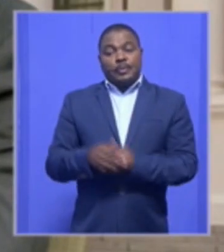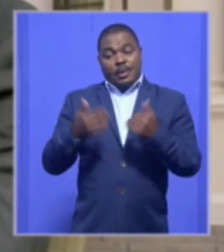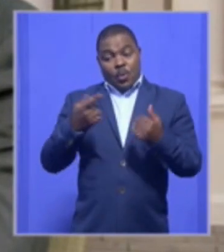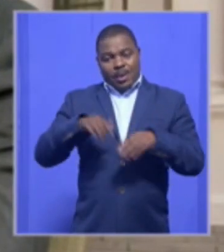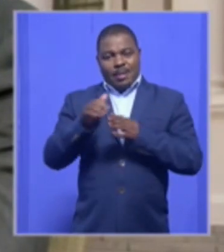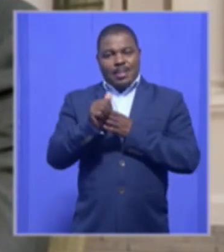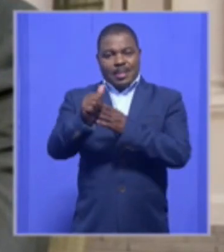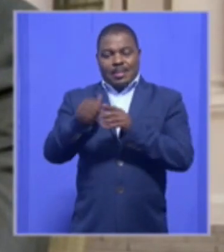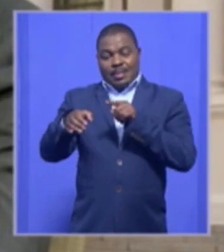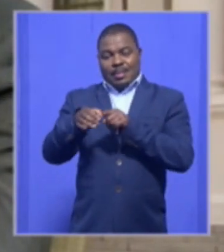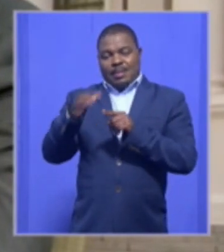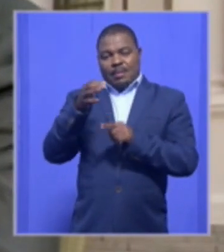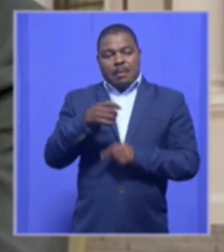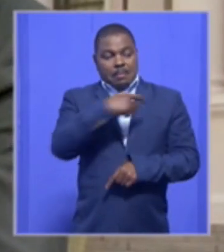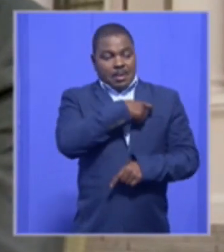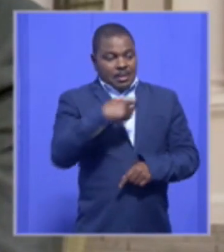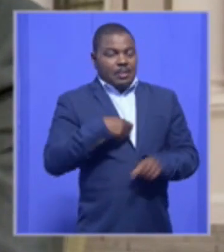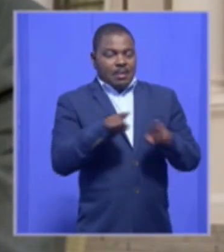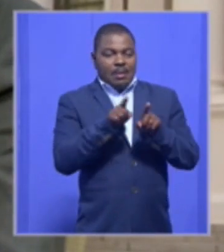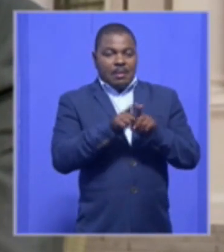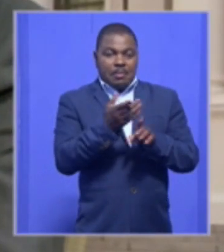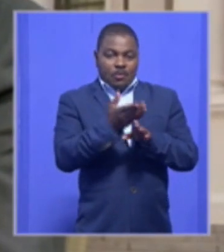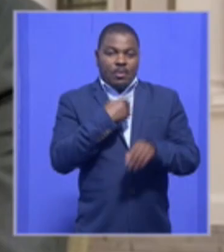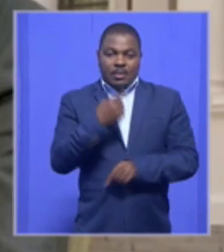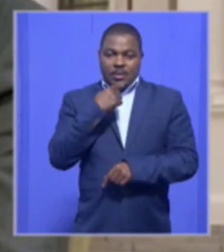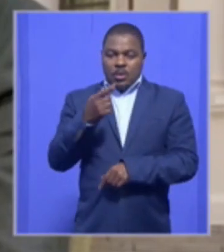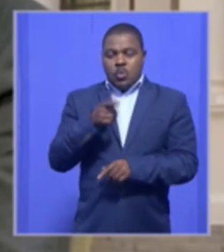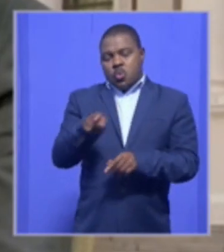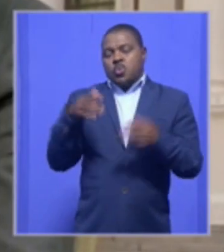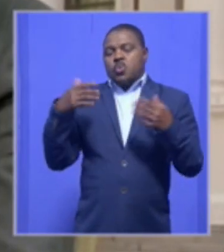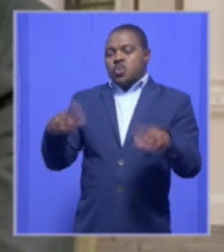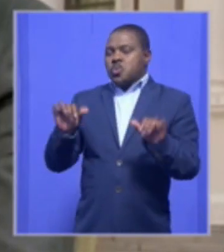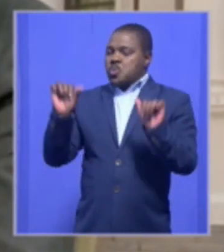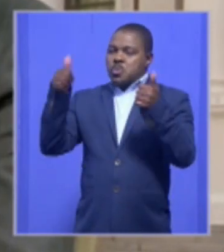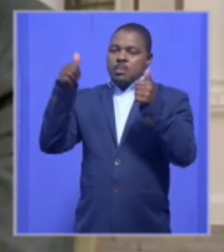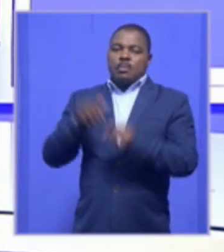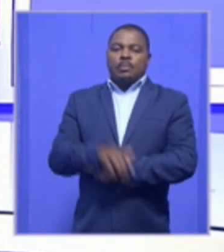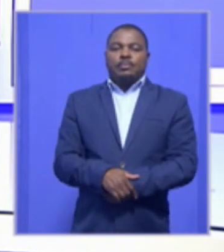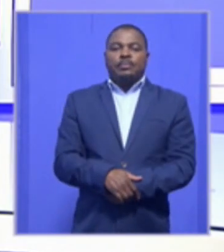leading with the president, as I said, is doing exceptionally well.